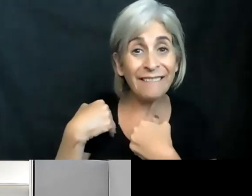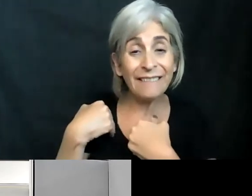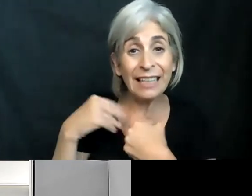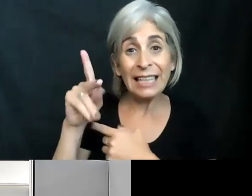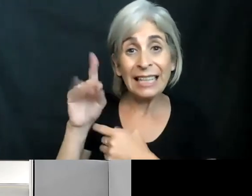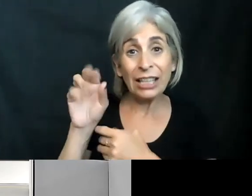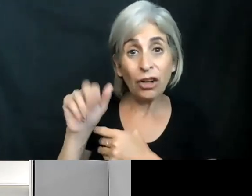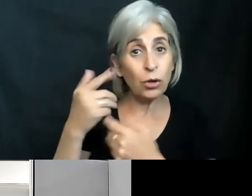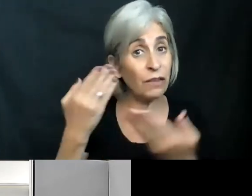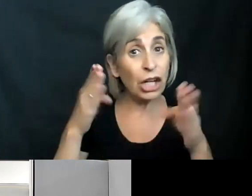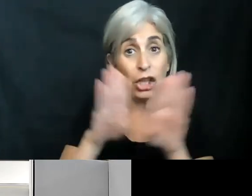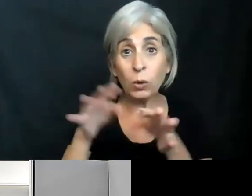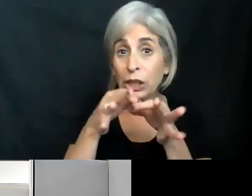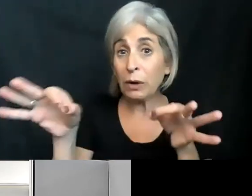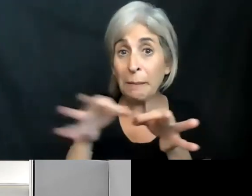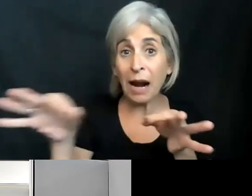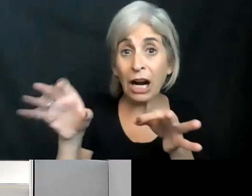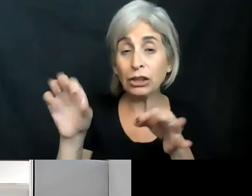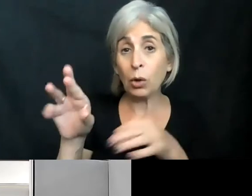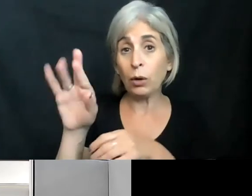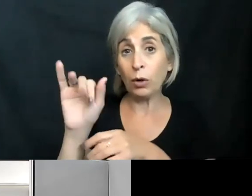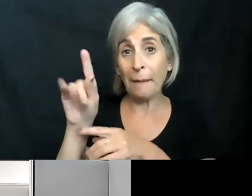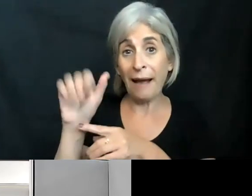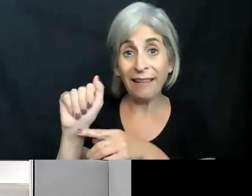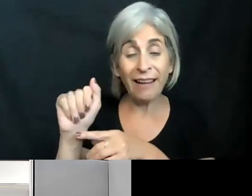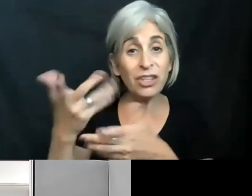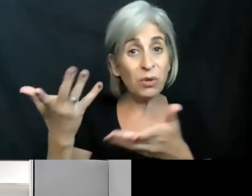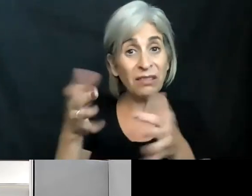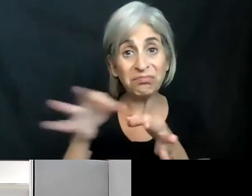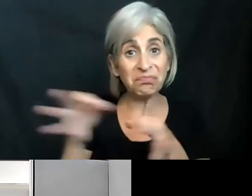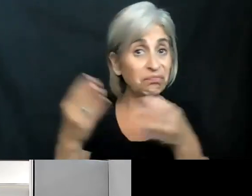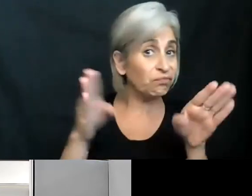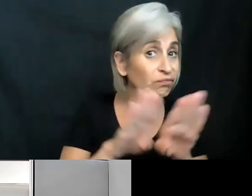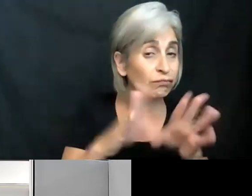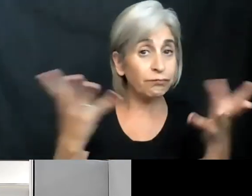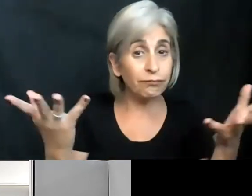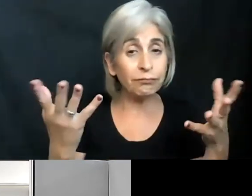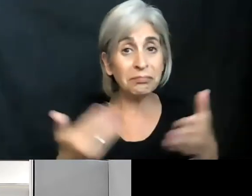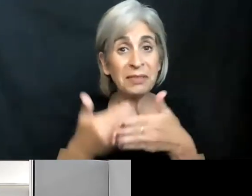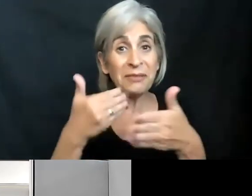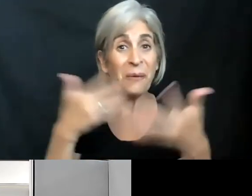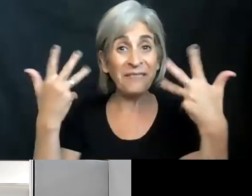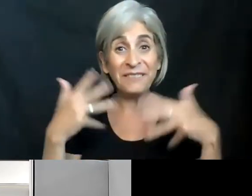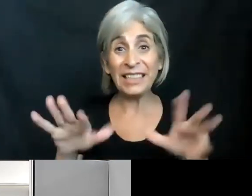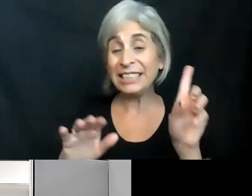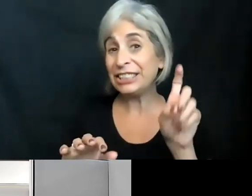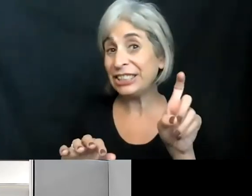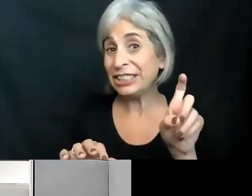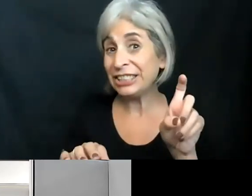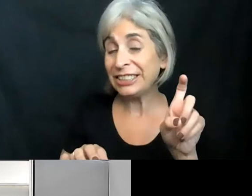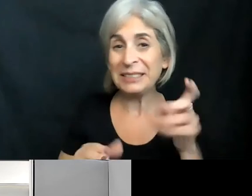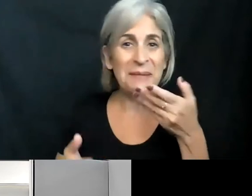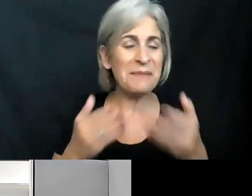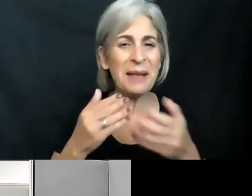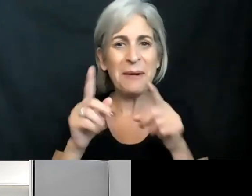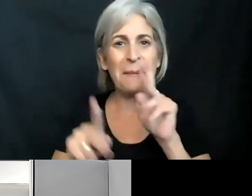have any closing remarks or Rebecca that you wanted to mention before we cut it off? Maybe while